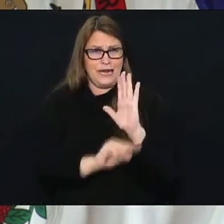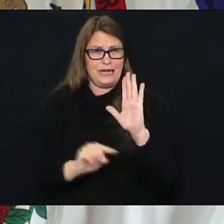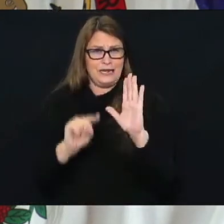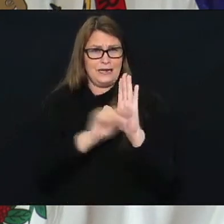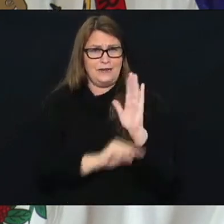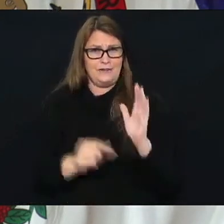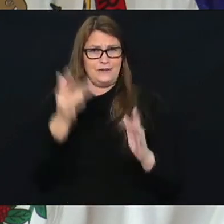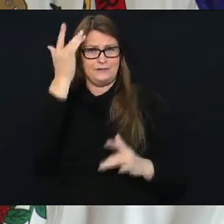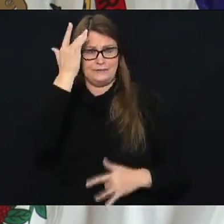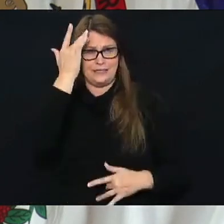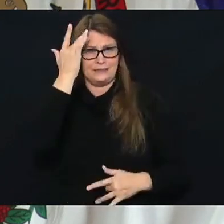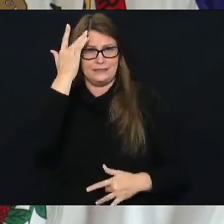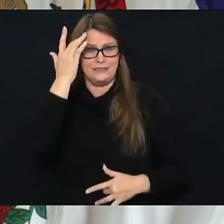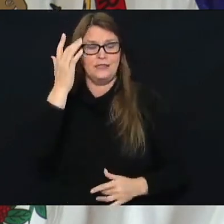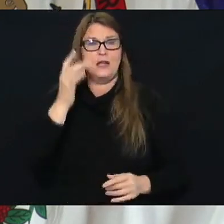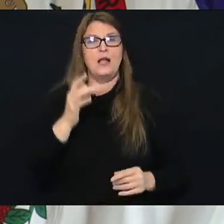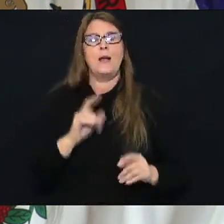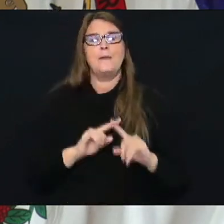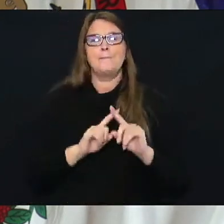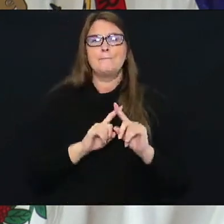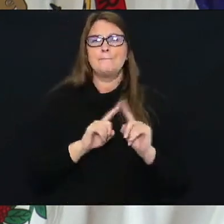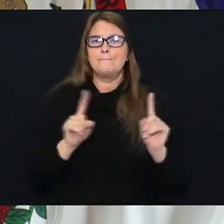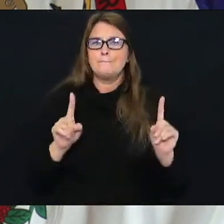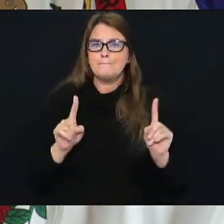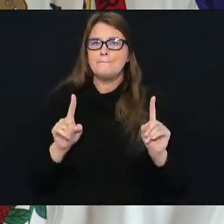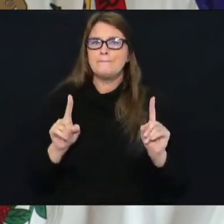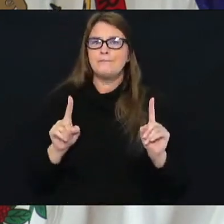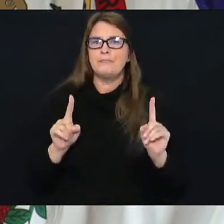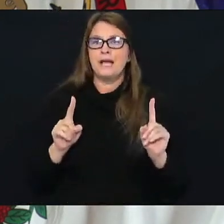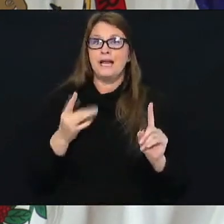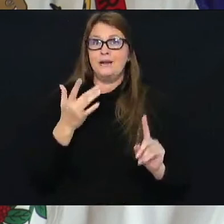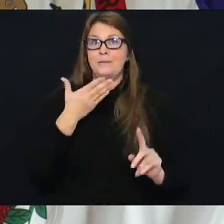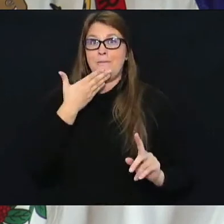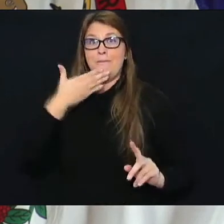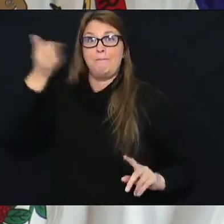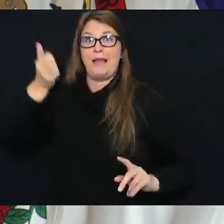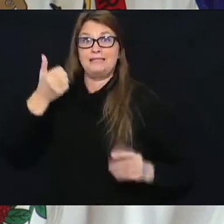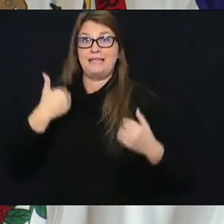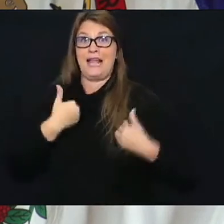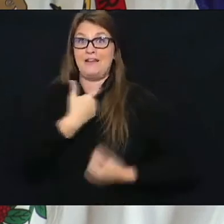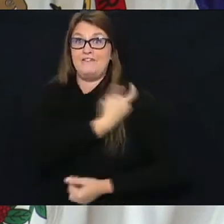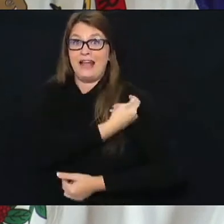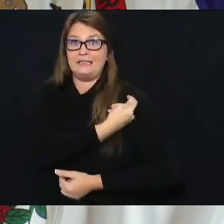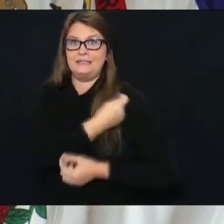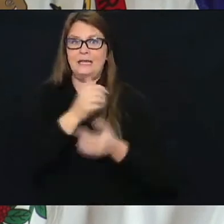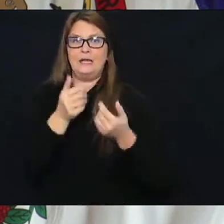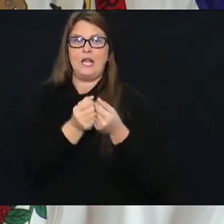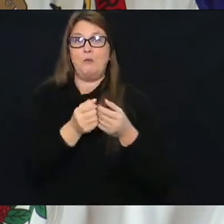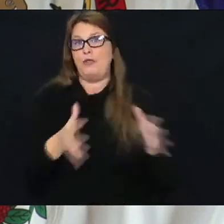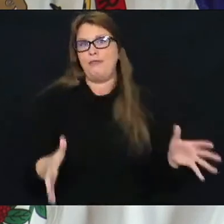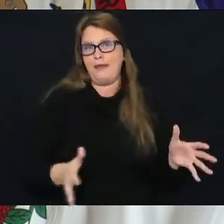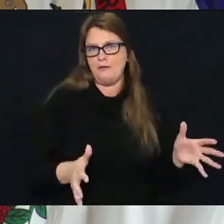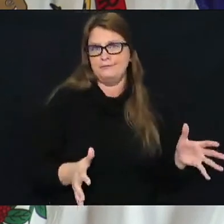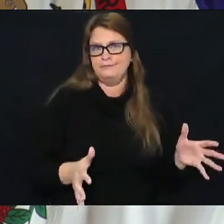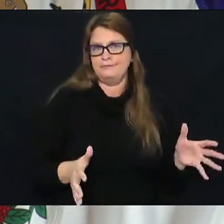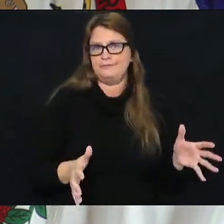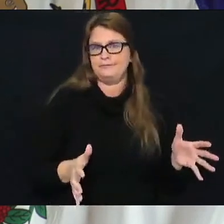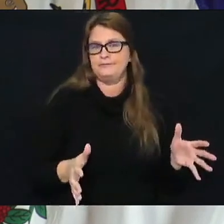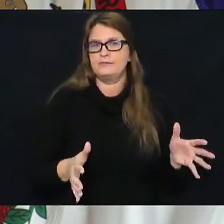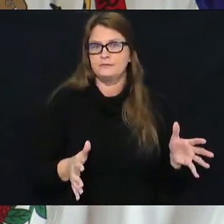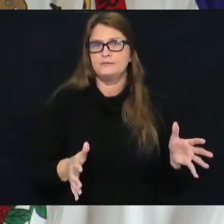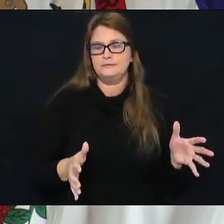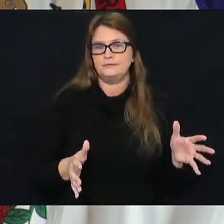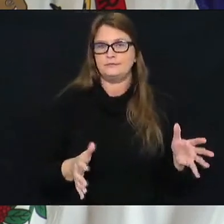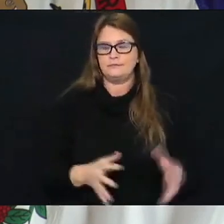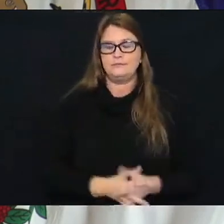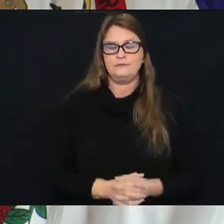effect. But absolutely having them not vaccinated, if they were to get this, it could be not